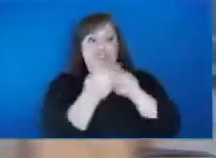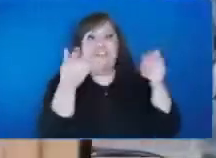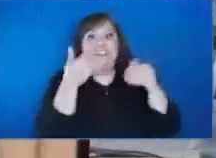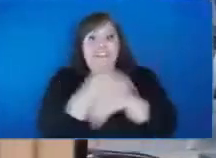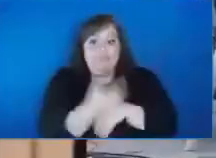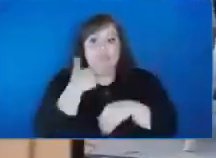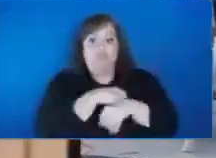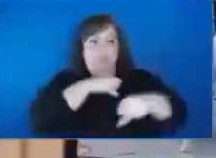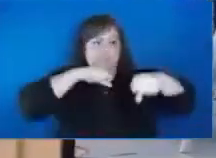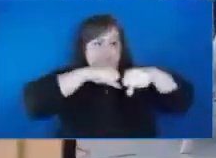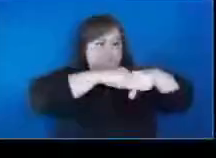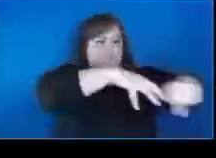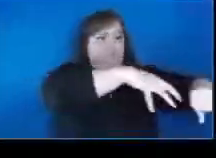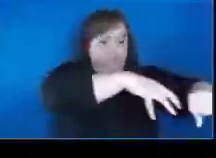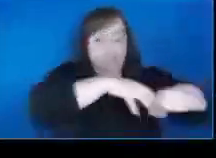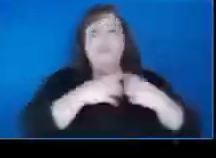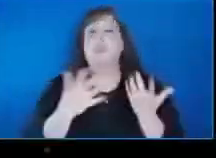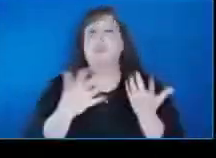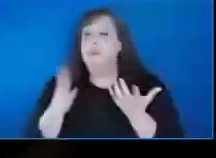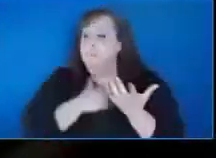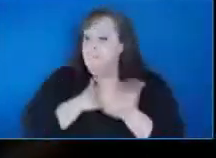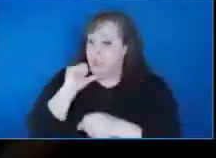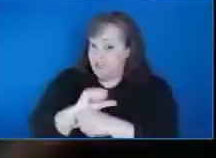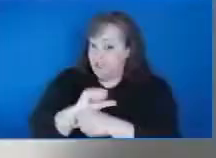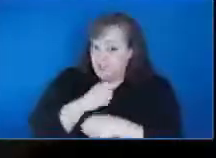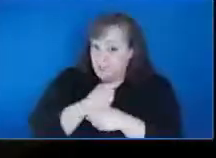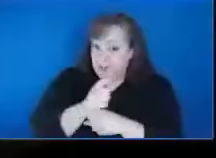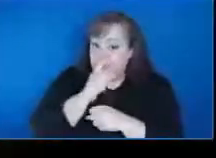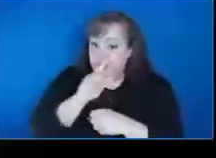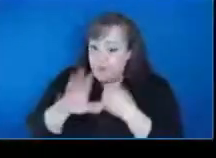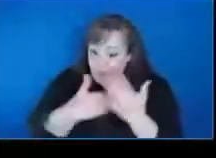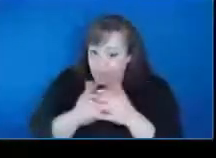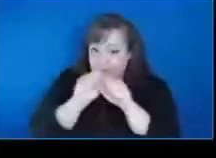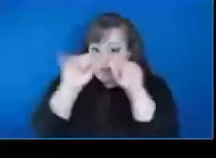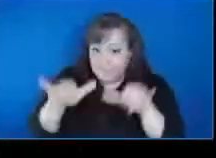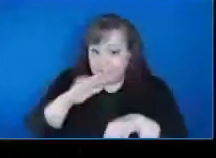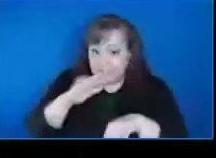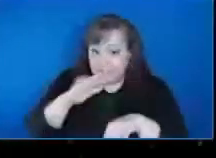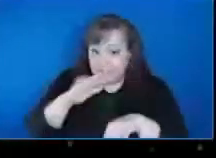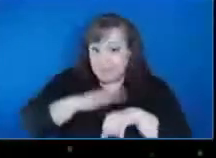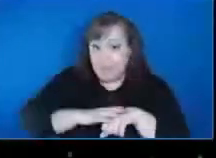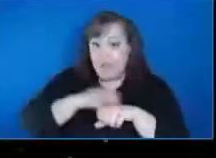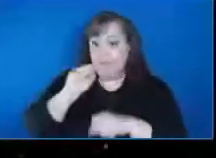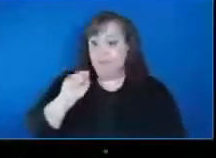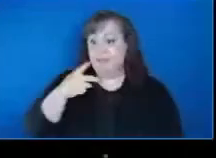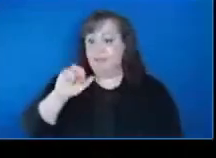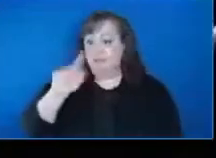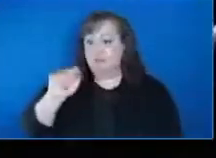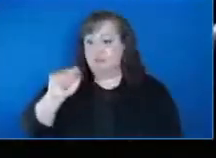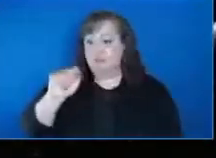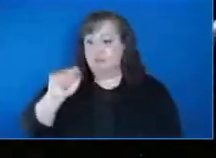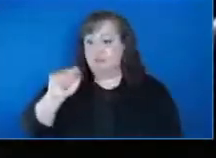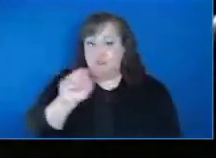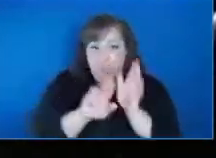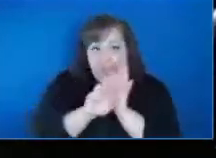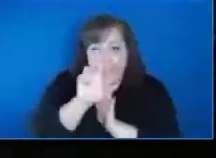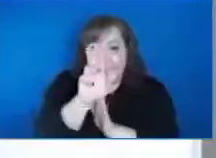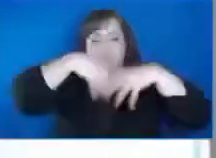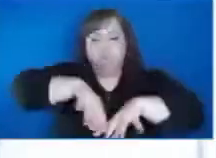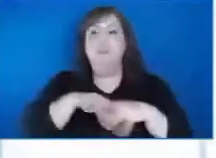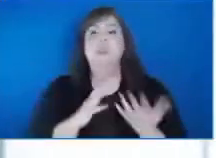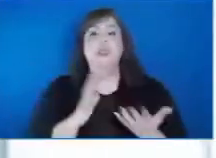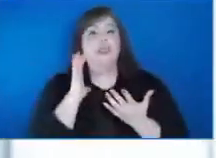primarily to make sure that all the systems on the spacecraft work together. The DART mission is NASA's first test of a planetary